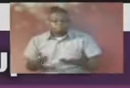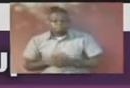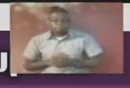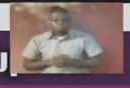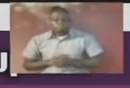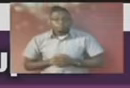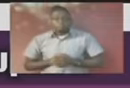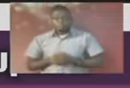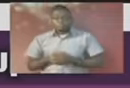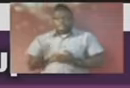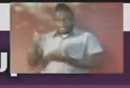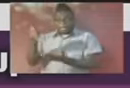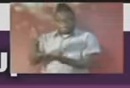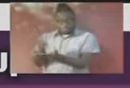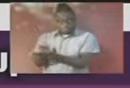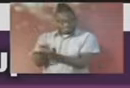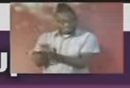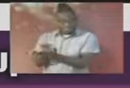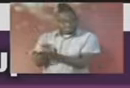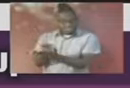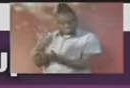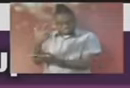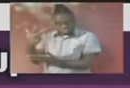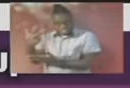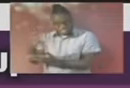legal notice number 174,